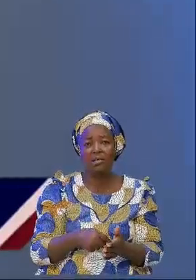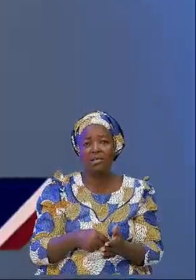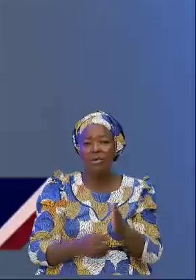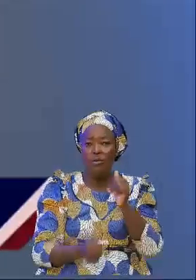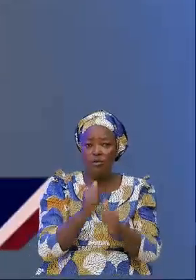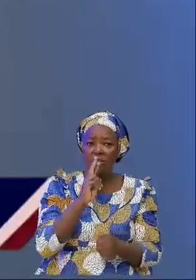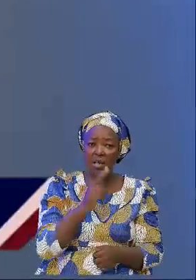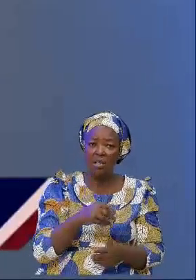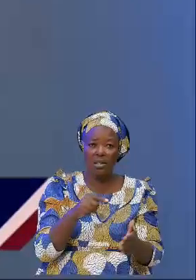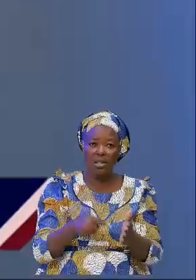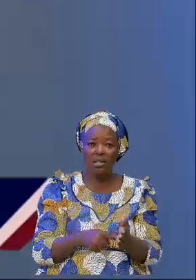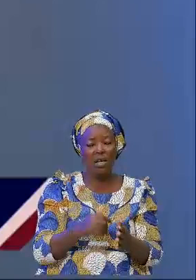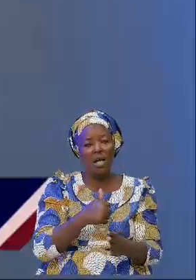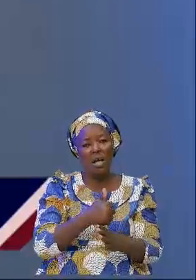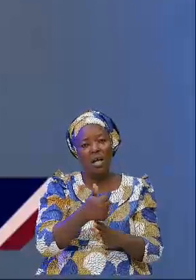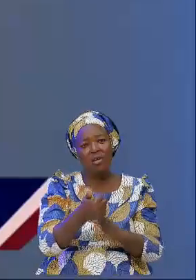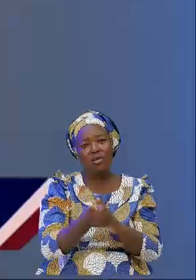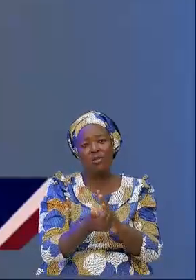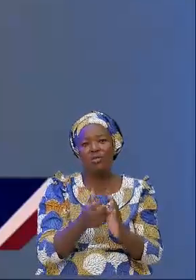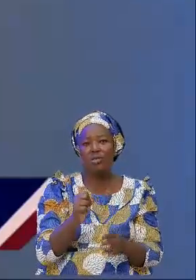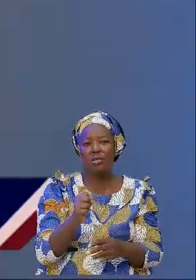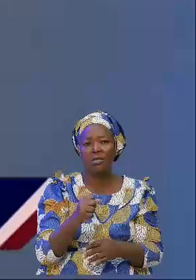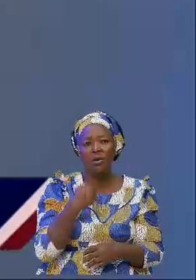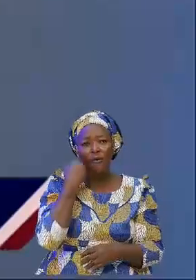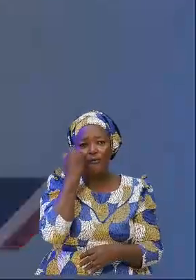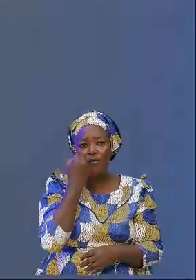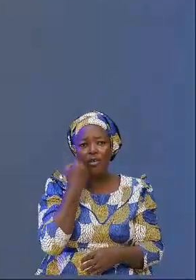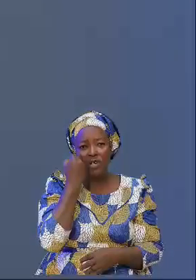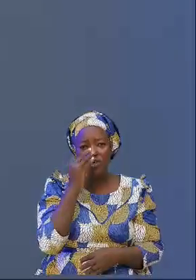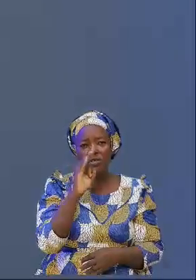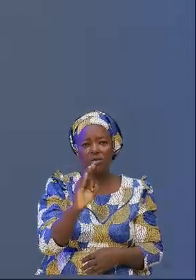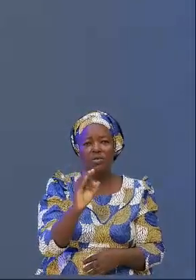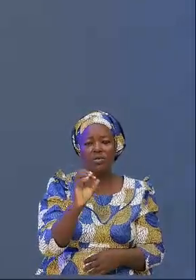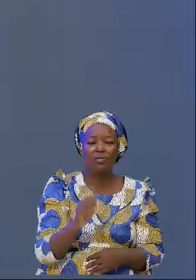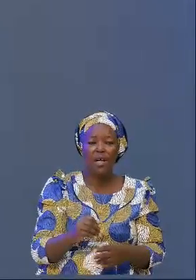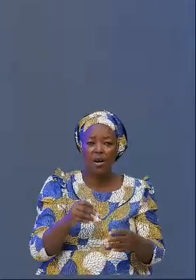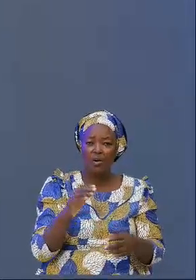are manifest. Look at this, look at this. Which are these? Adultery,